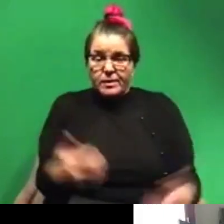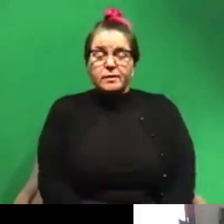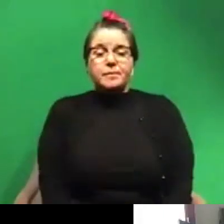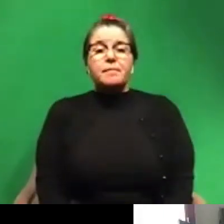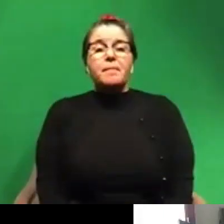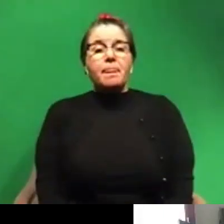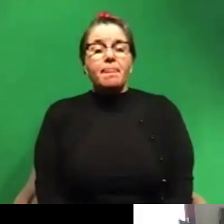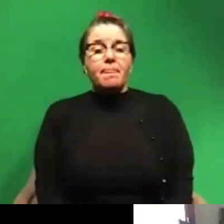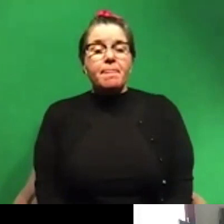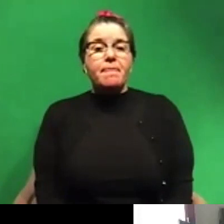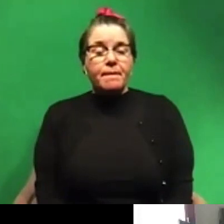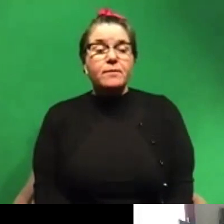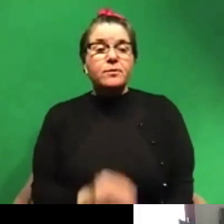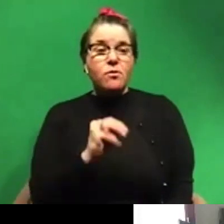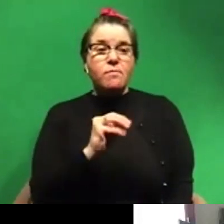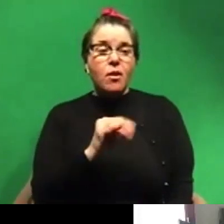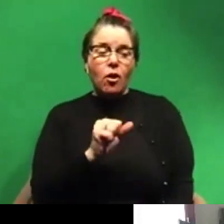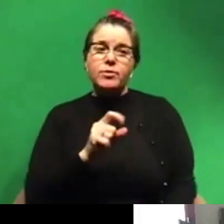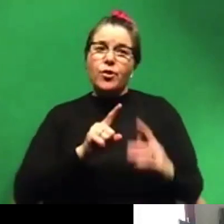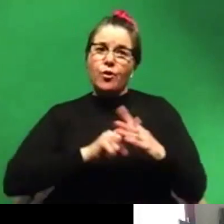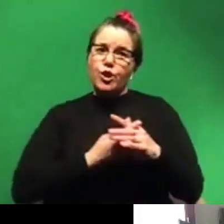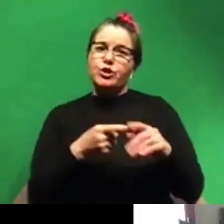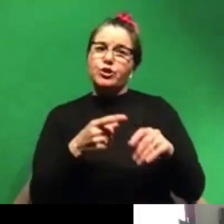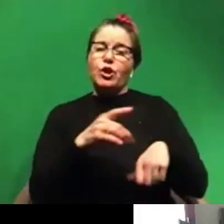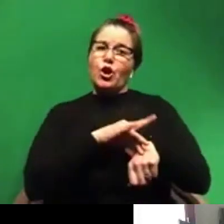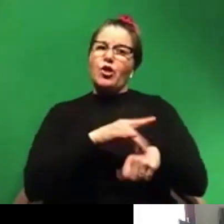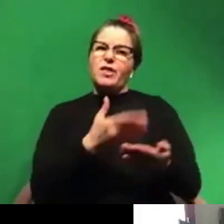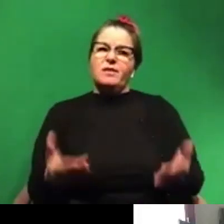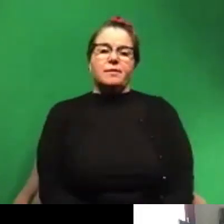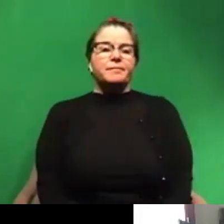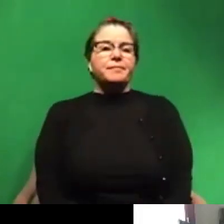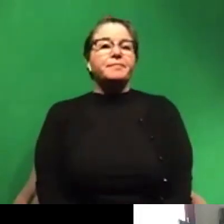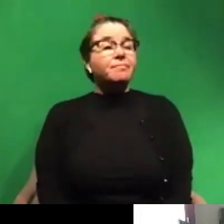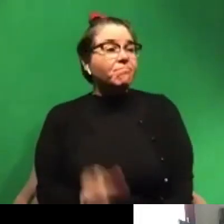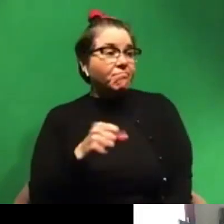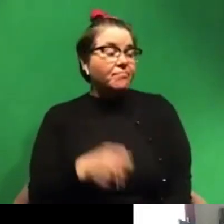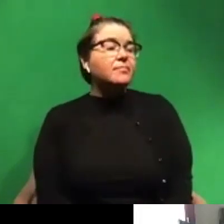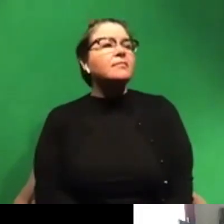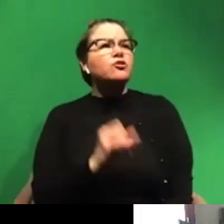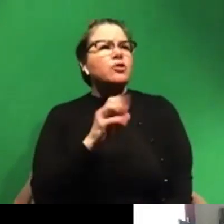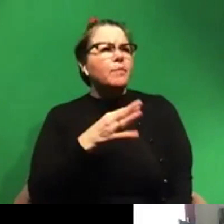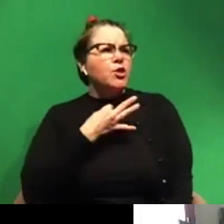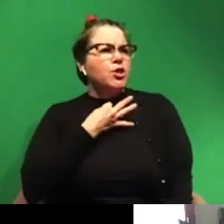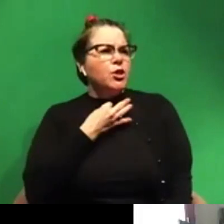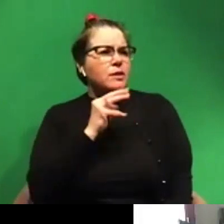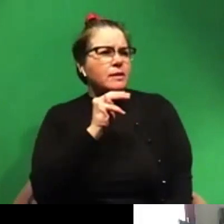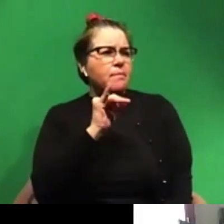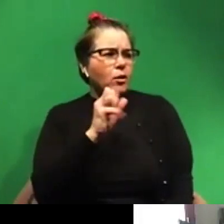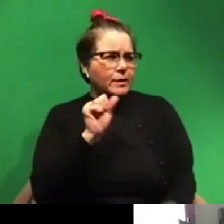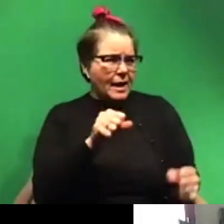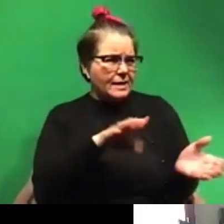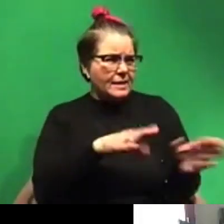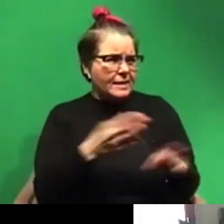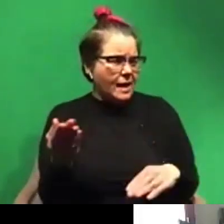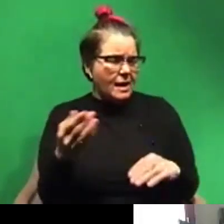are like the original earthlings. Jacob would like to know, can microbes die by something else other than microbes? Like, can